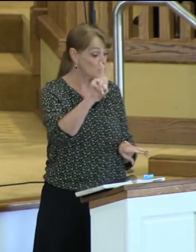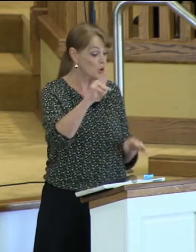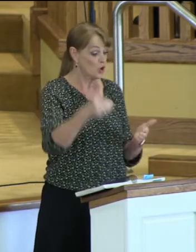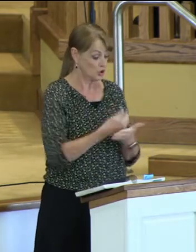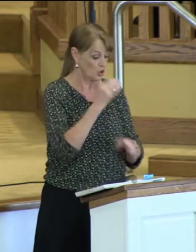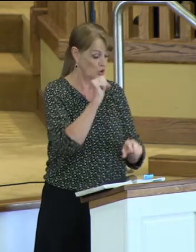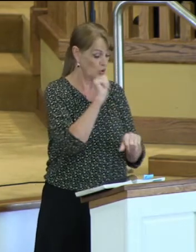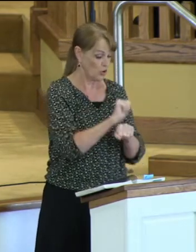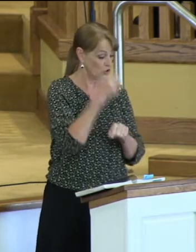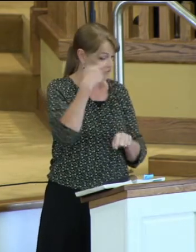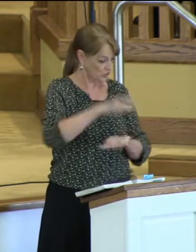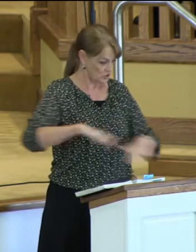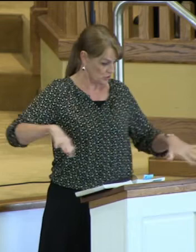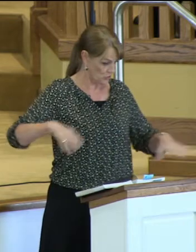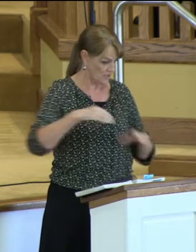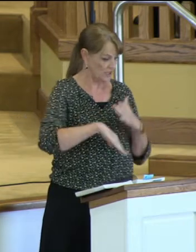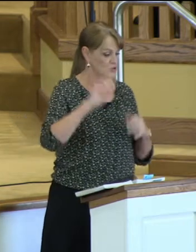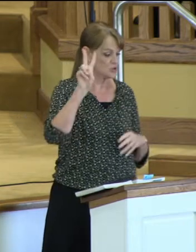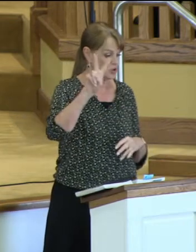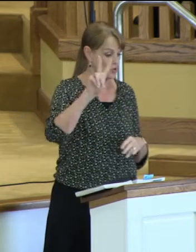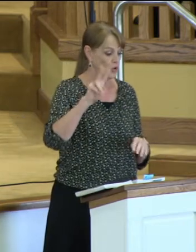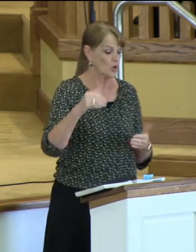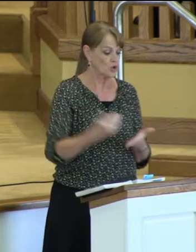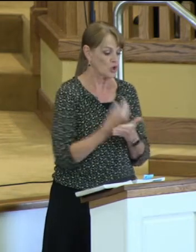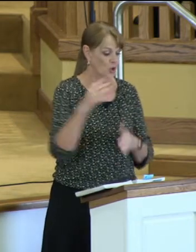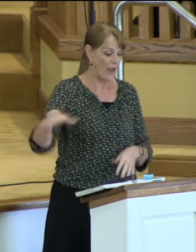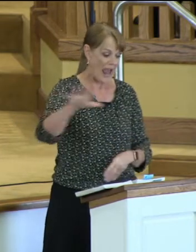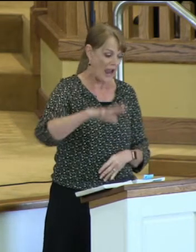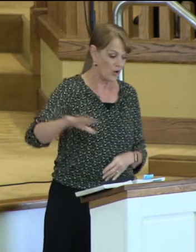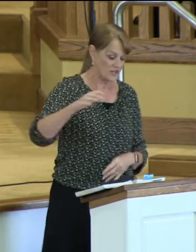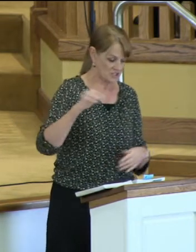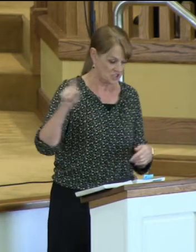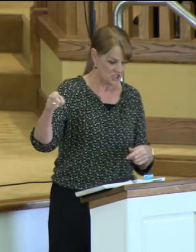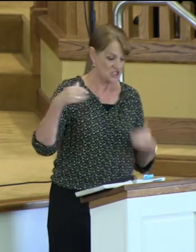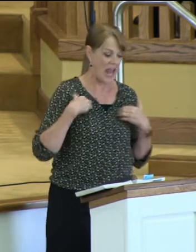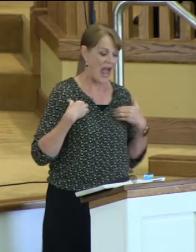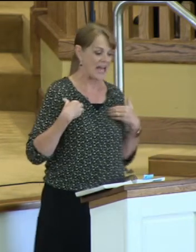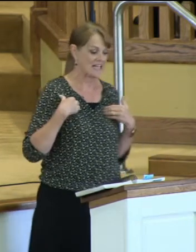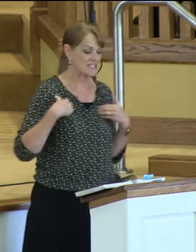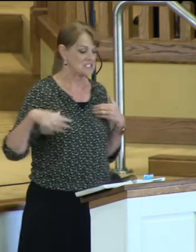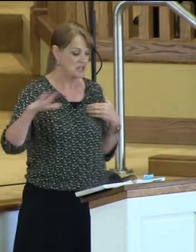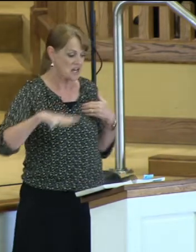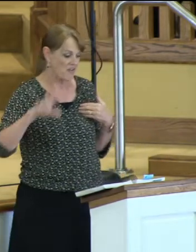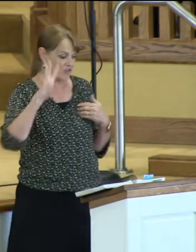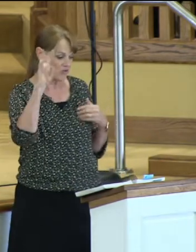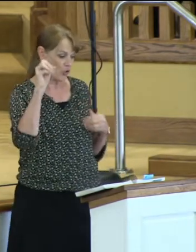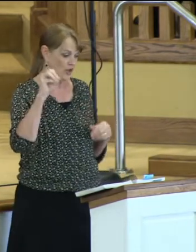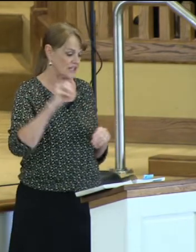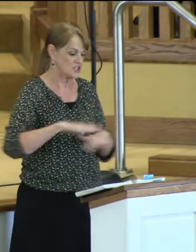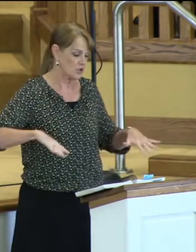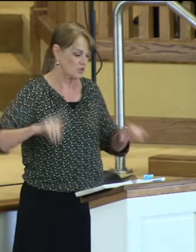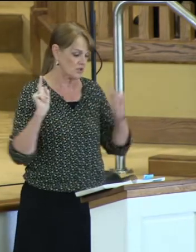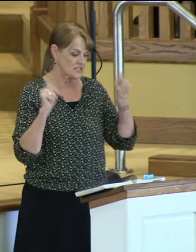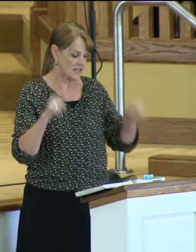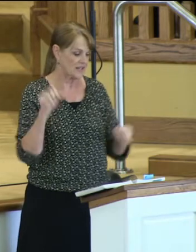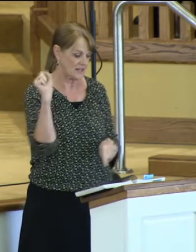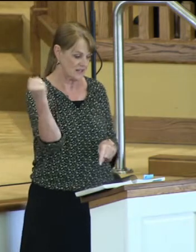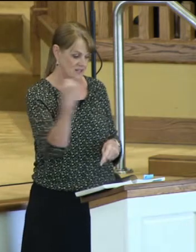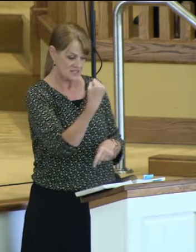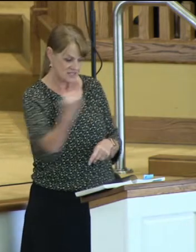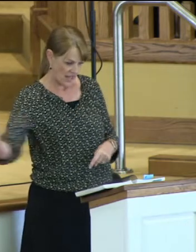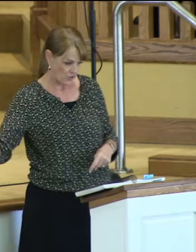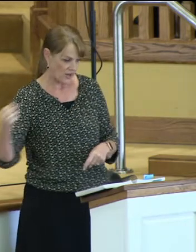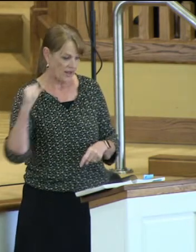opened two new works for children in two new areas. She has an average of 40 children every Saturday and around 13 women for Bible